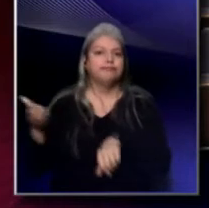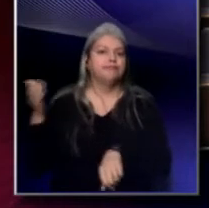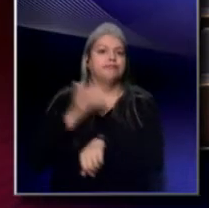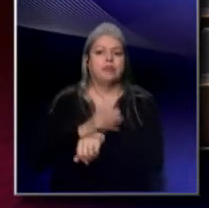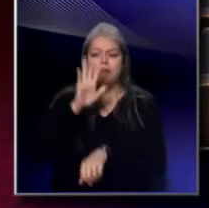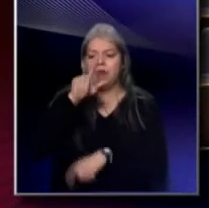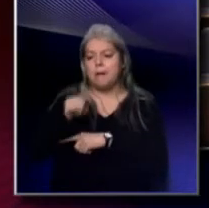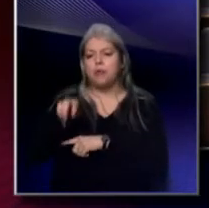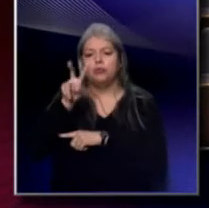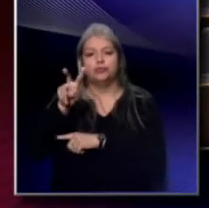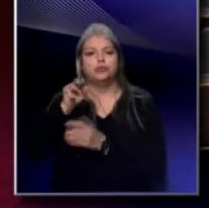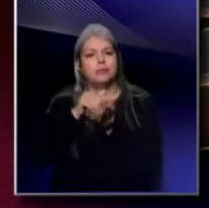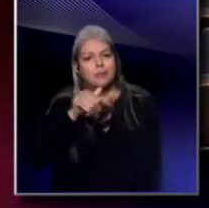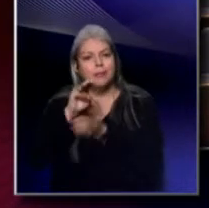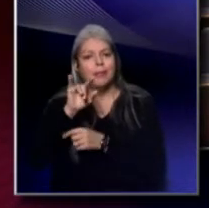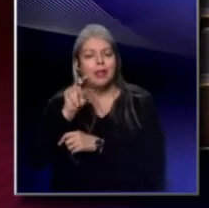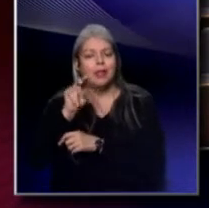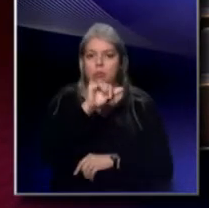million positive impressions last year.